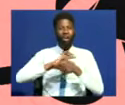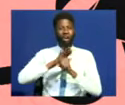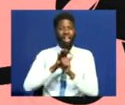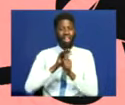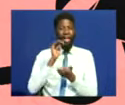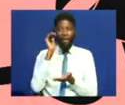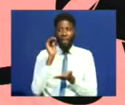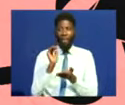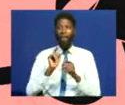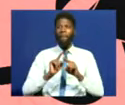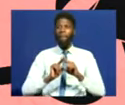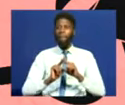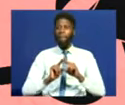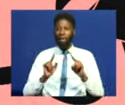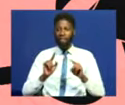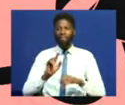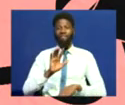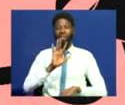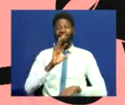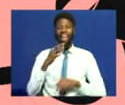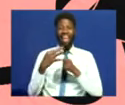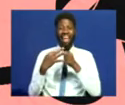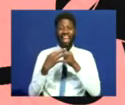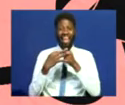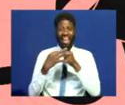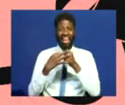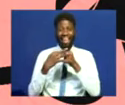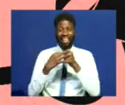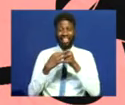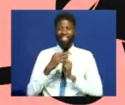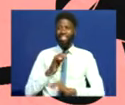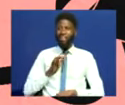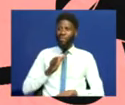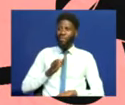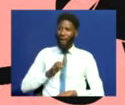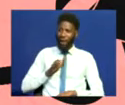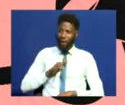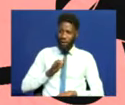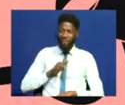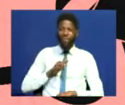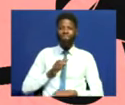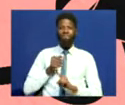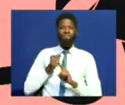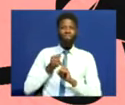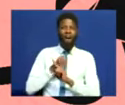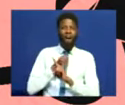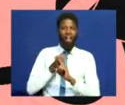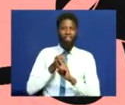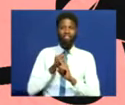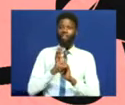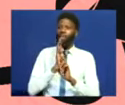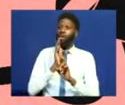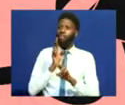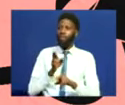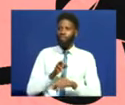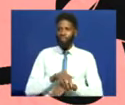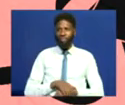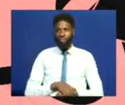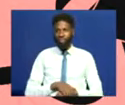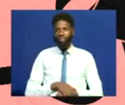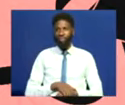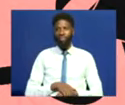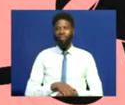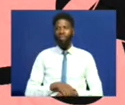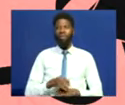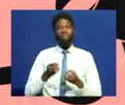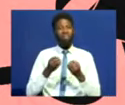58 femicides were reported between the month of January all the way to October. Now, of the murders, 21 were adult, while